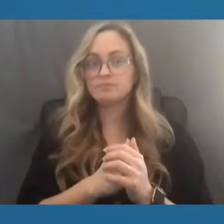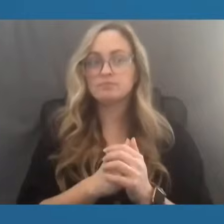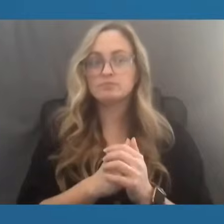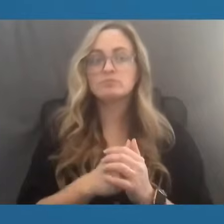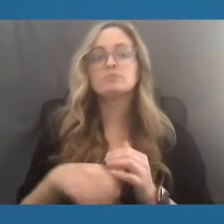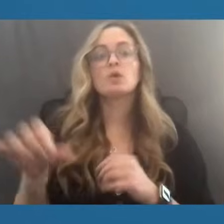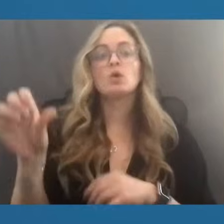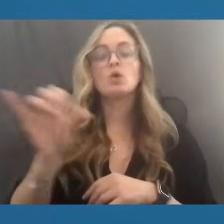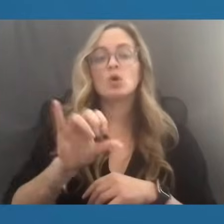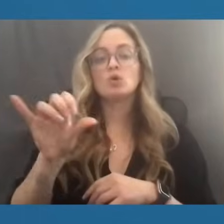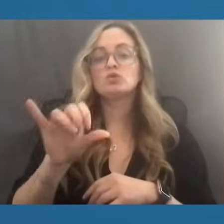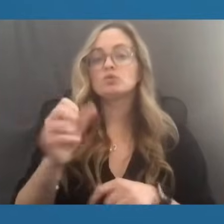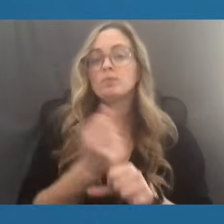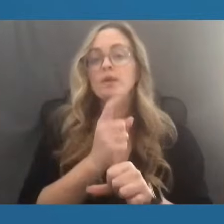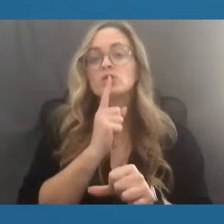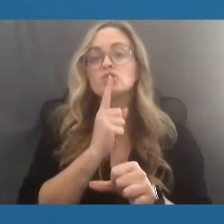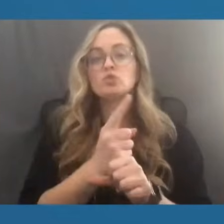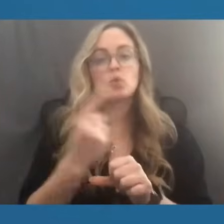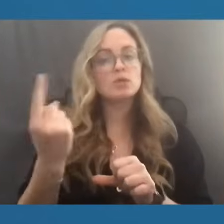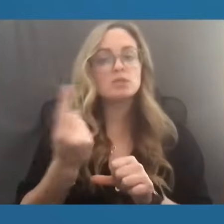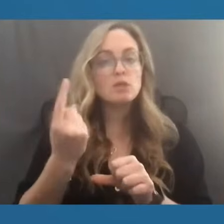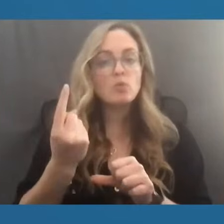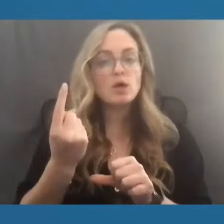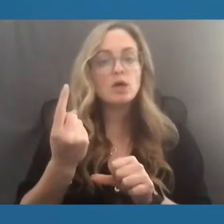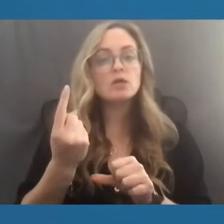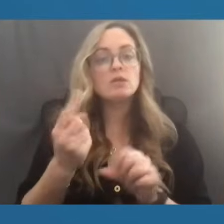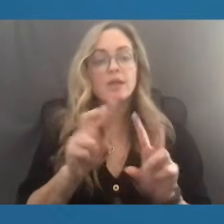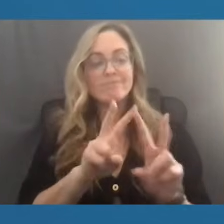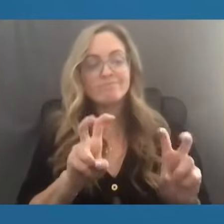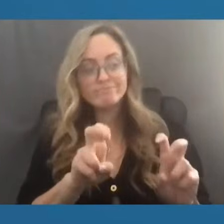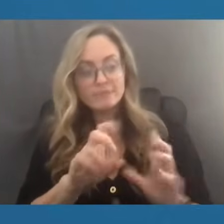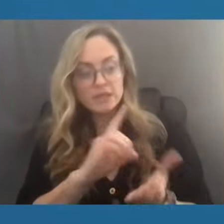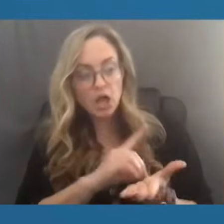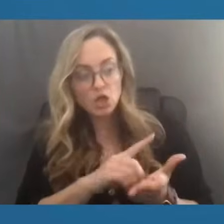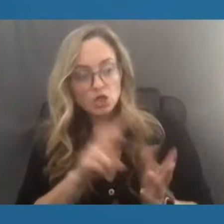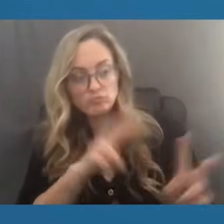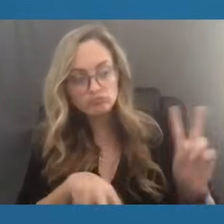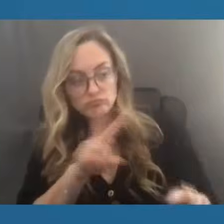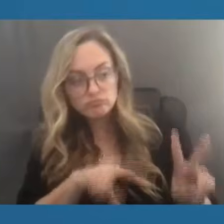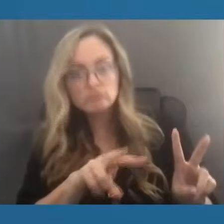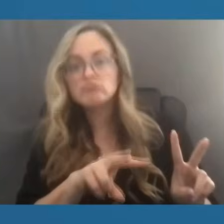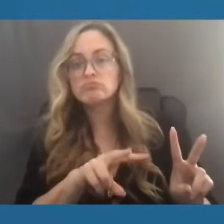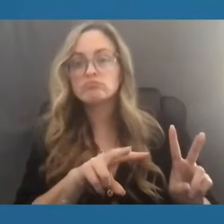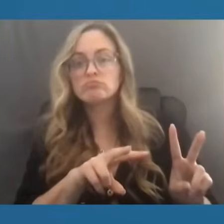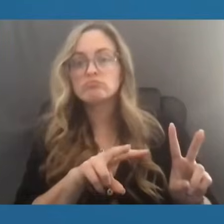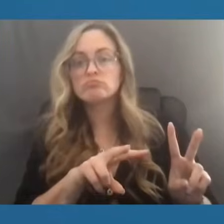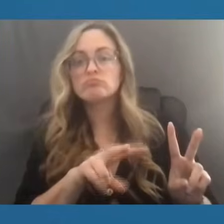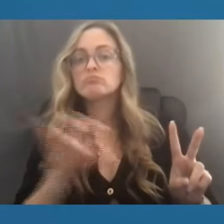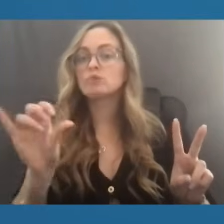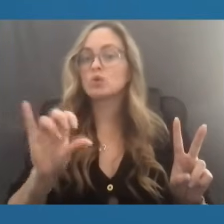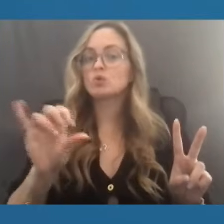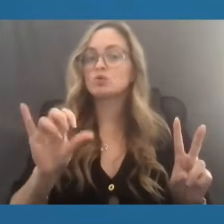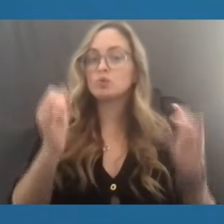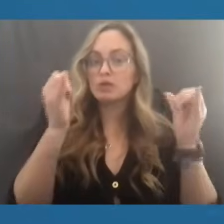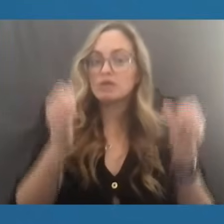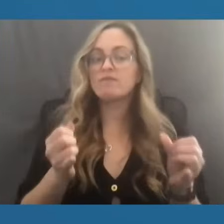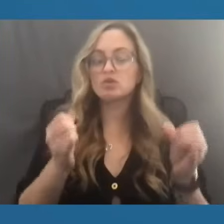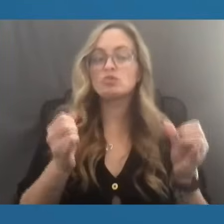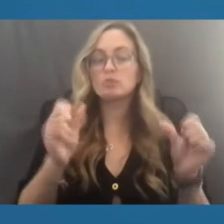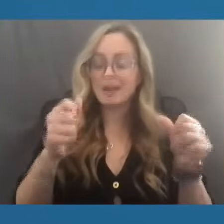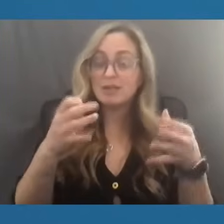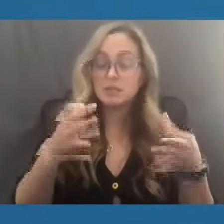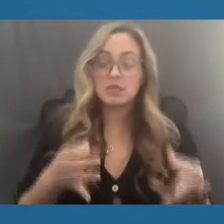Also, to ensure that someone is examined by doctors, and also an individual who can